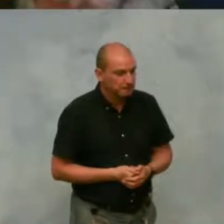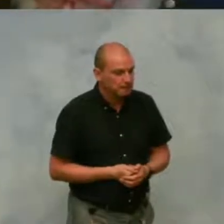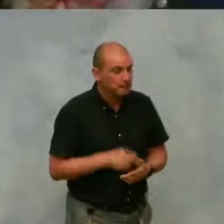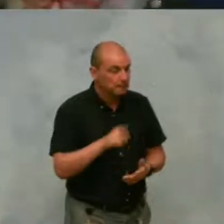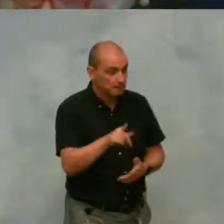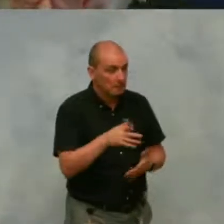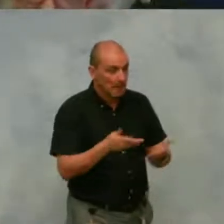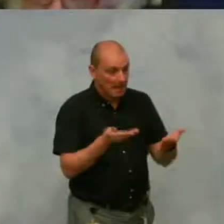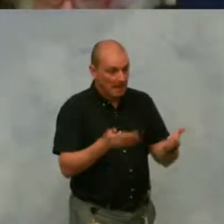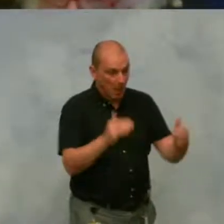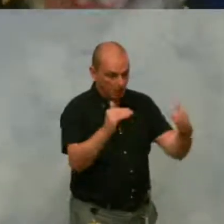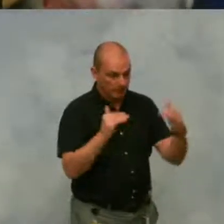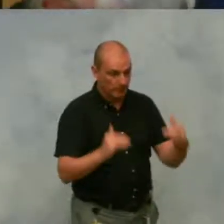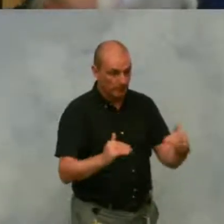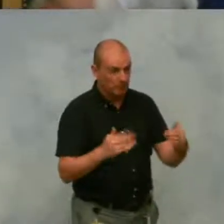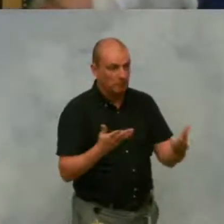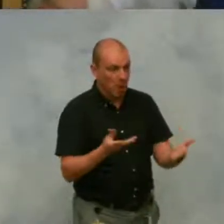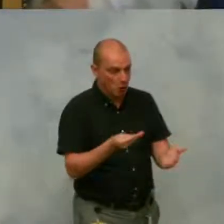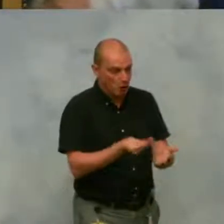Budget Monitoring